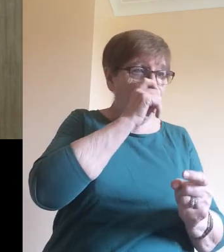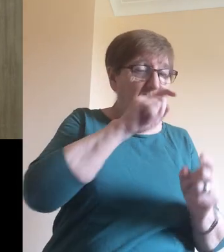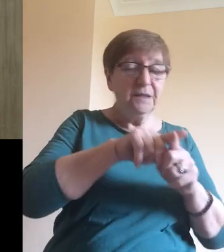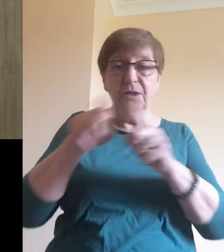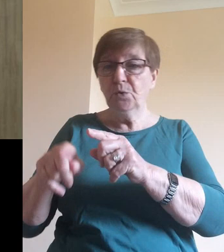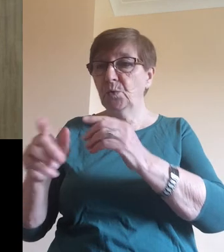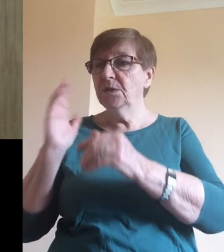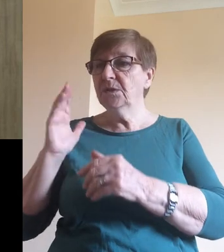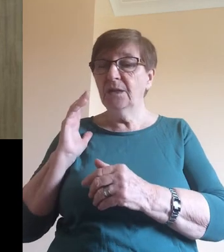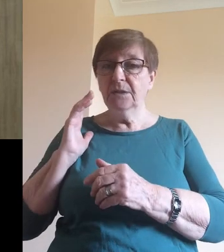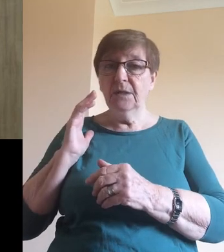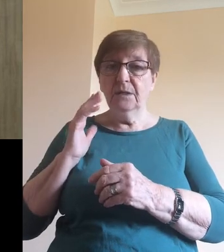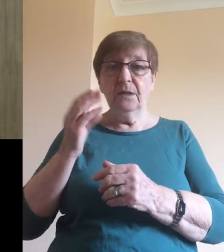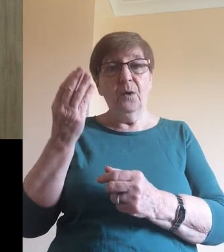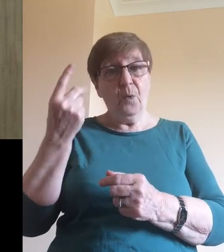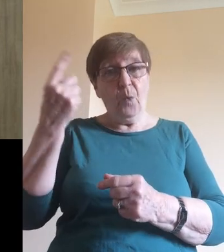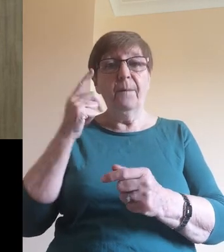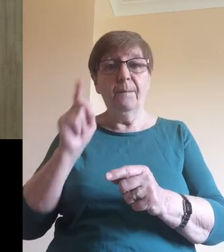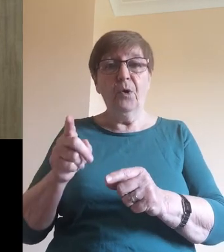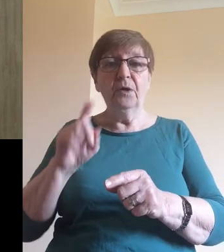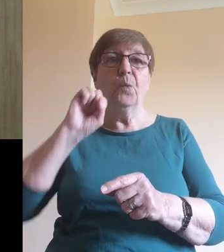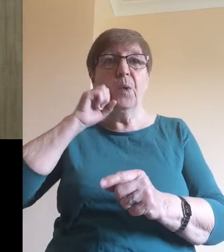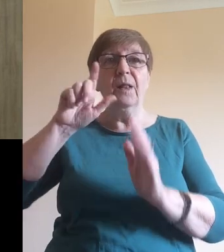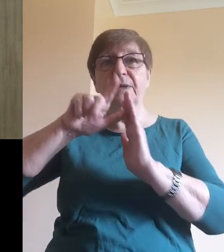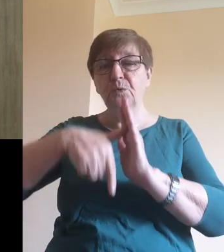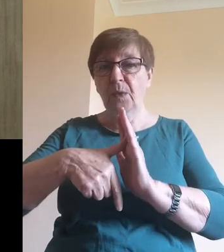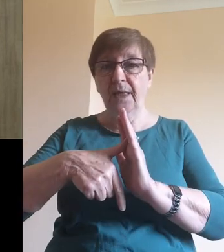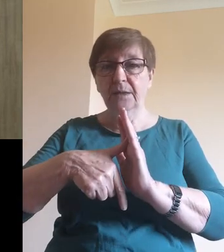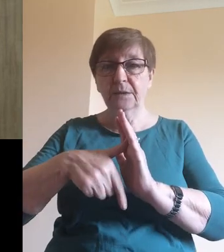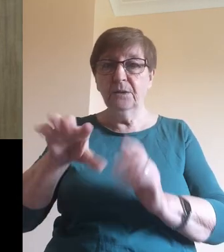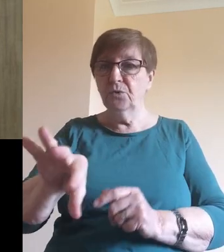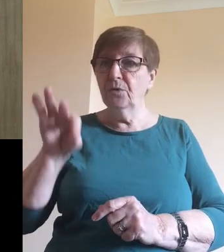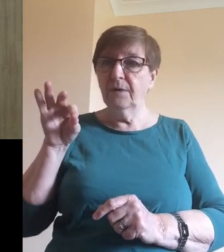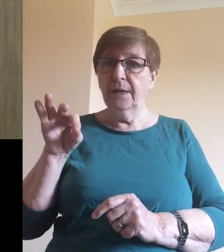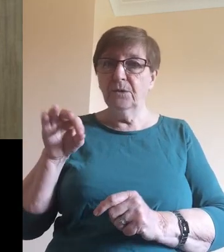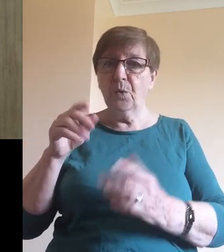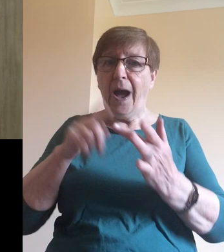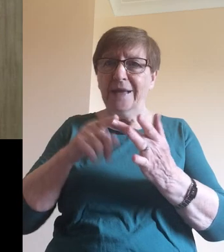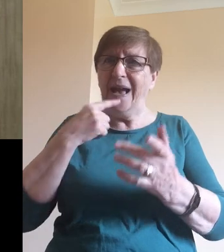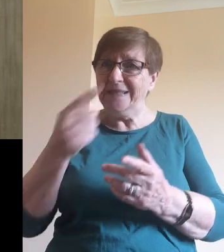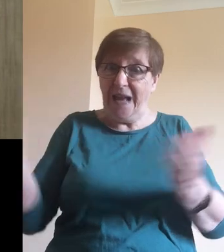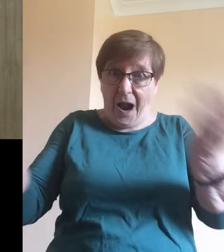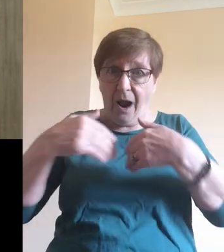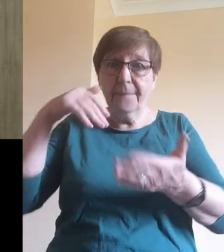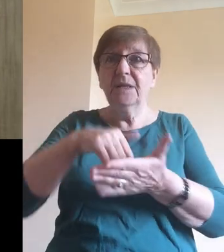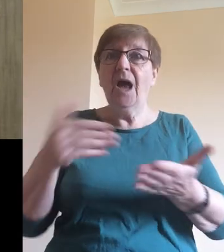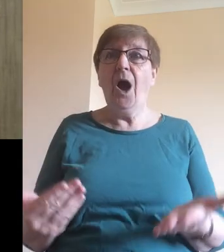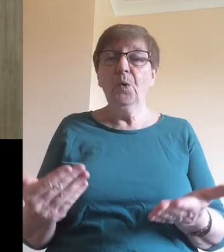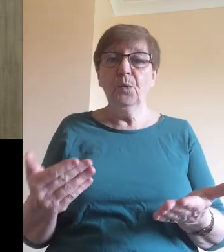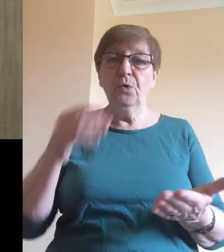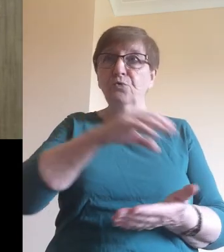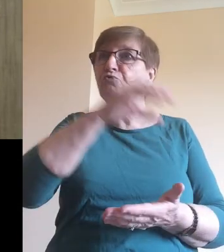then it will be too late to seek, too late to choose. So here, Isaiah's urgency, come now to Christ, the